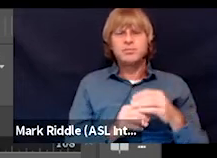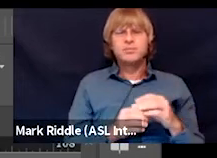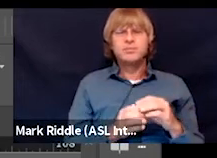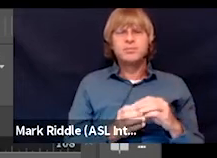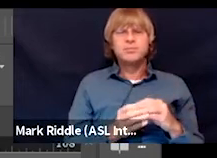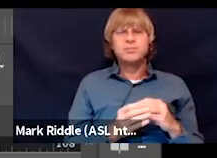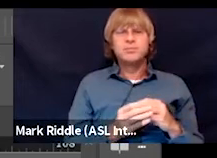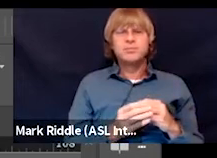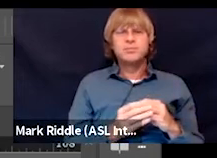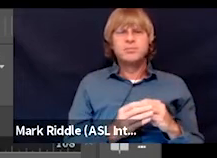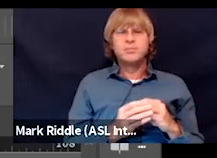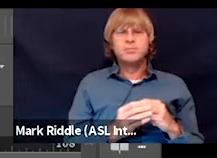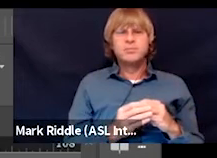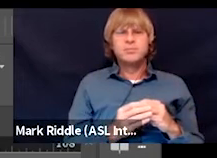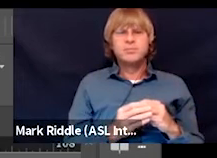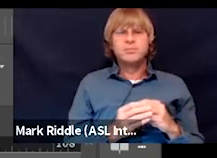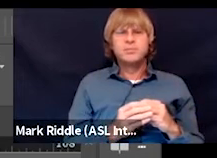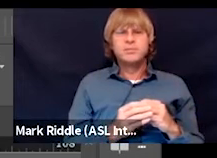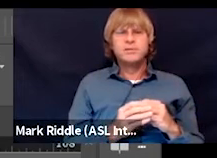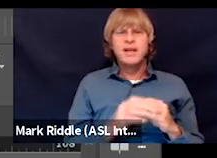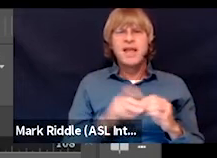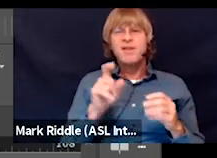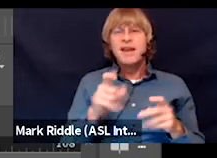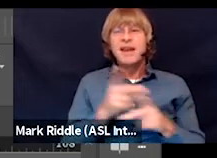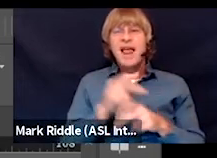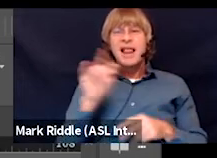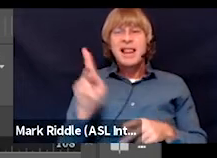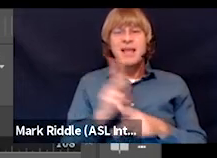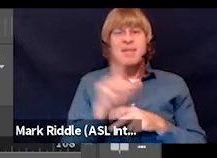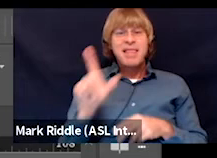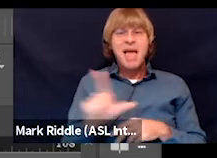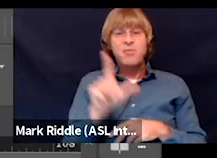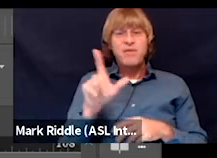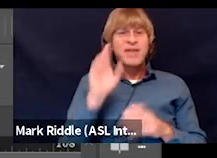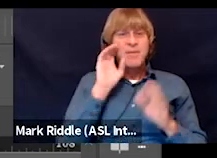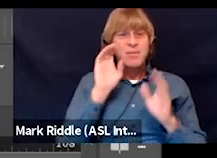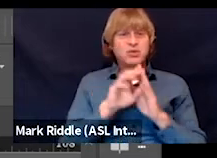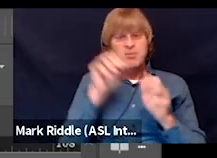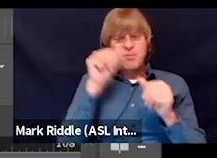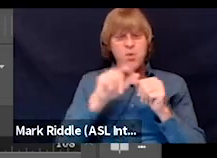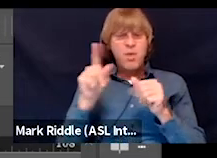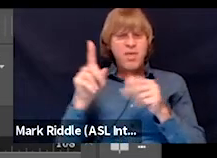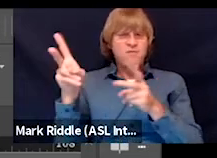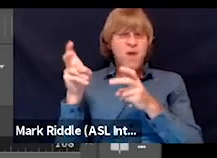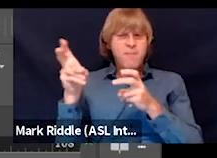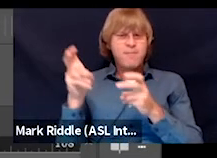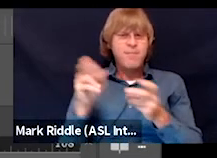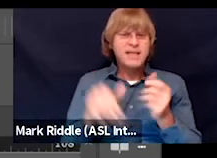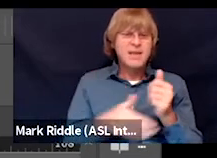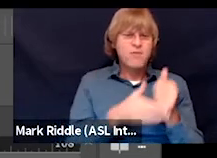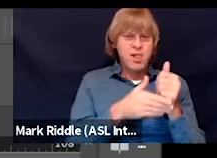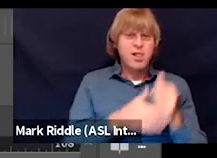And if you ever just need to make a library of images and remember where they're from, that's helpful.